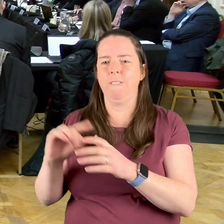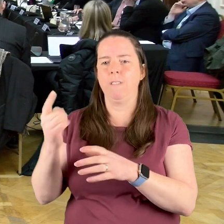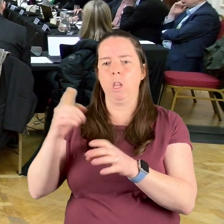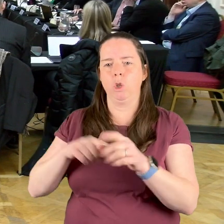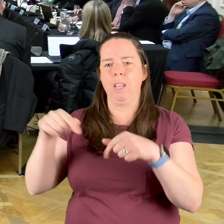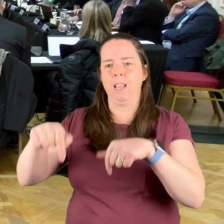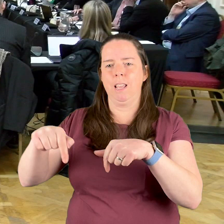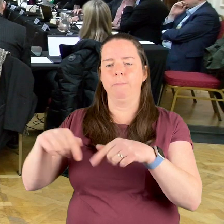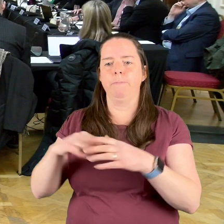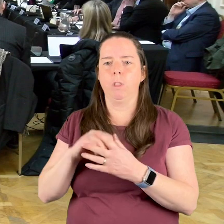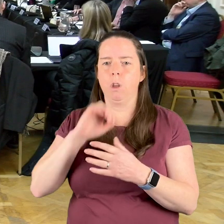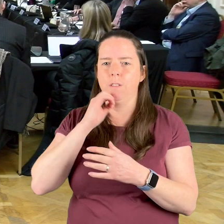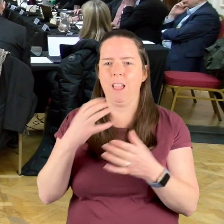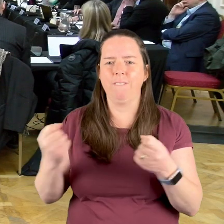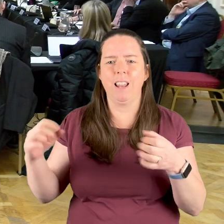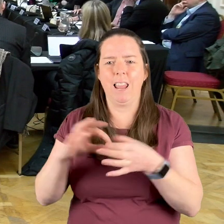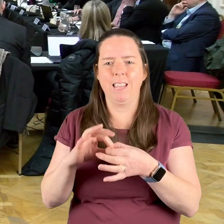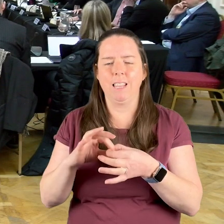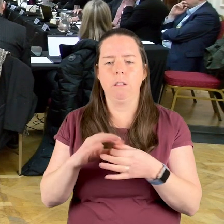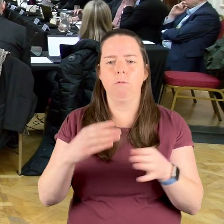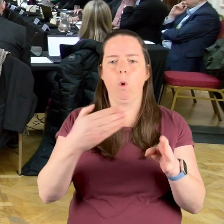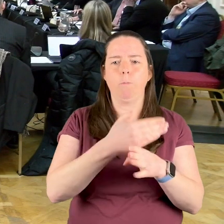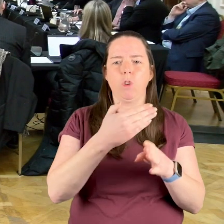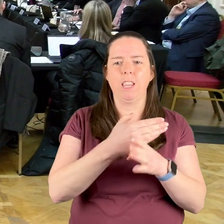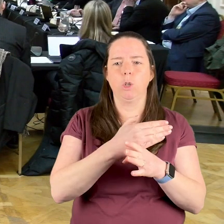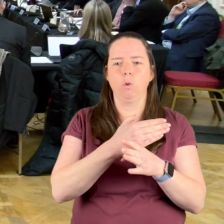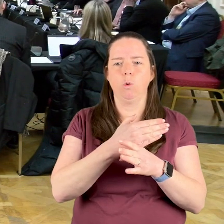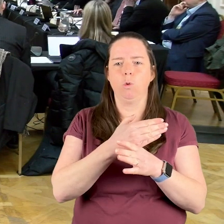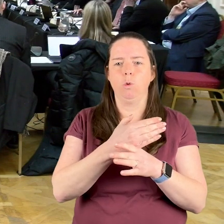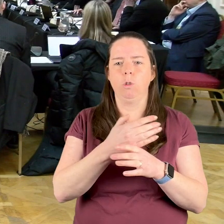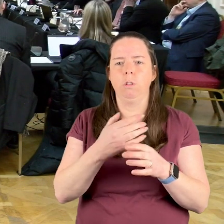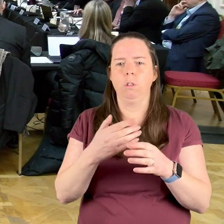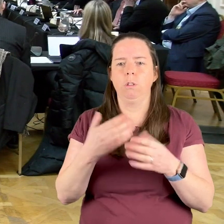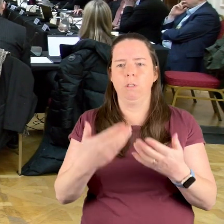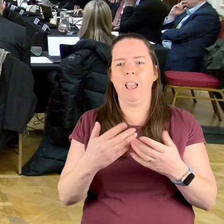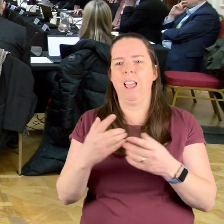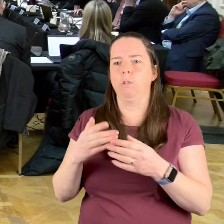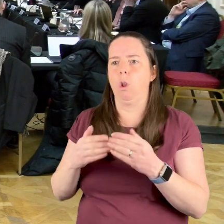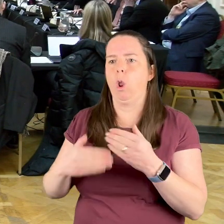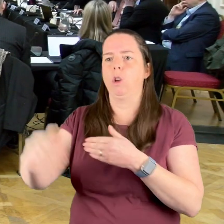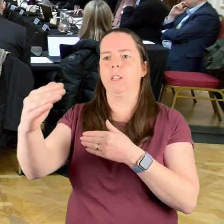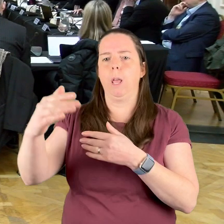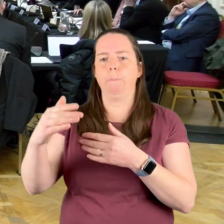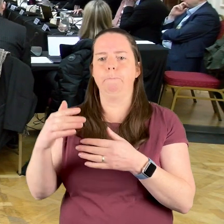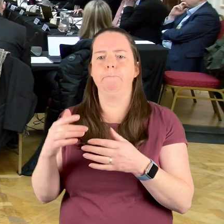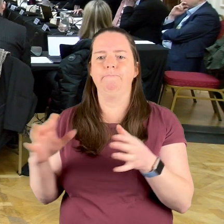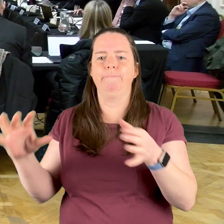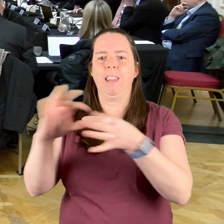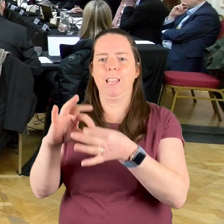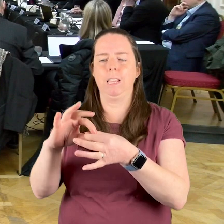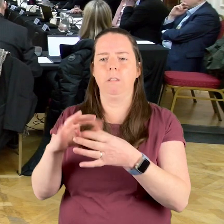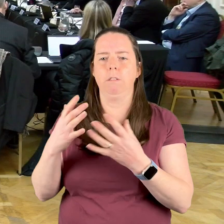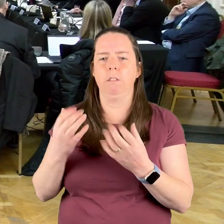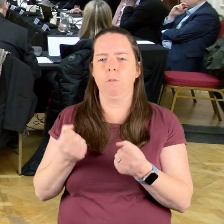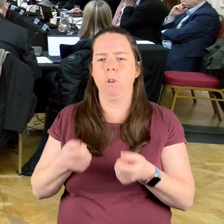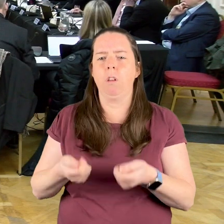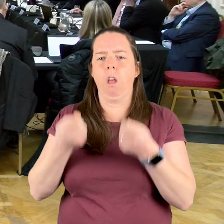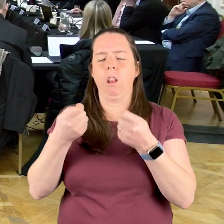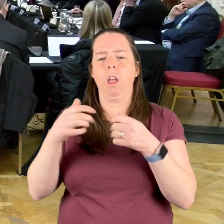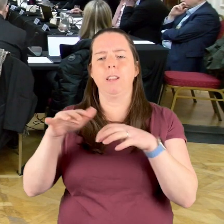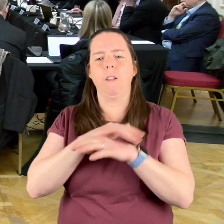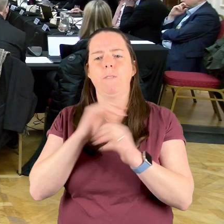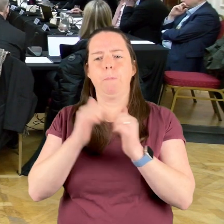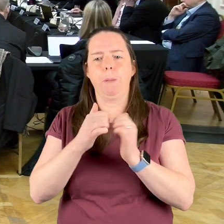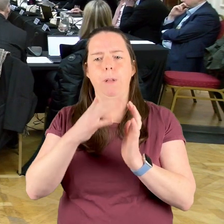piece and the longer term piece. And I think I will just highlight